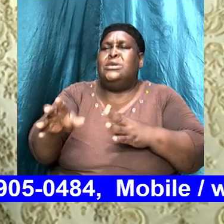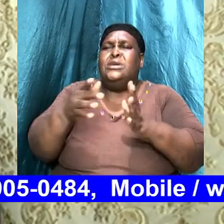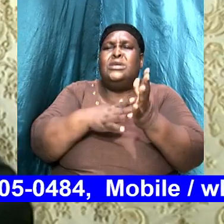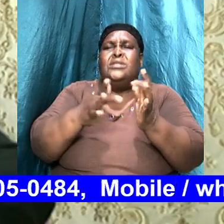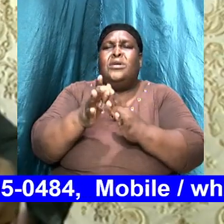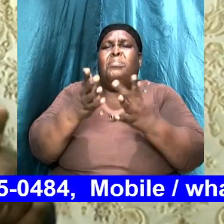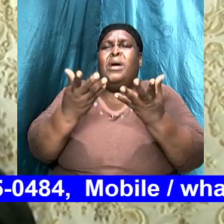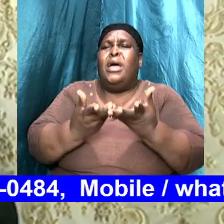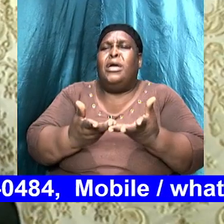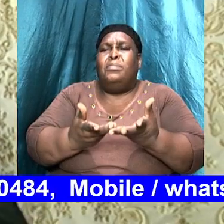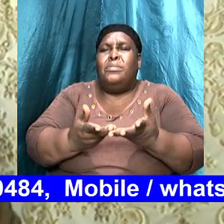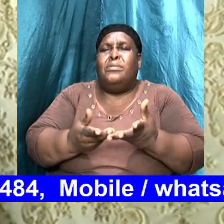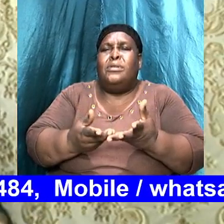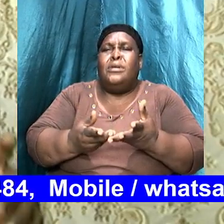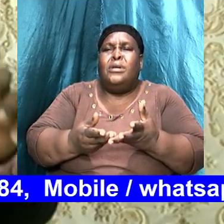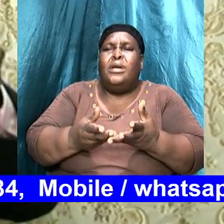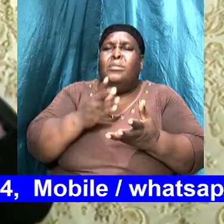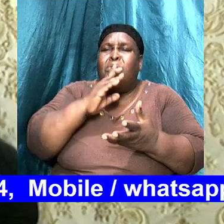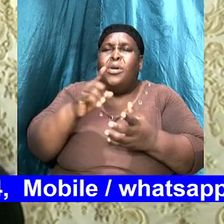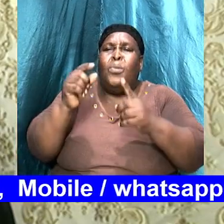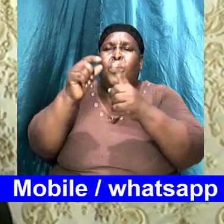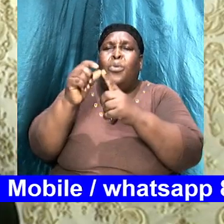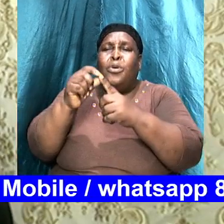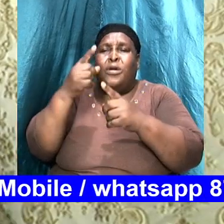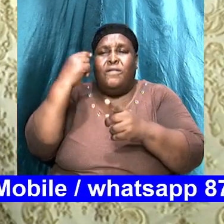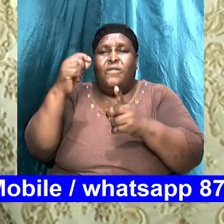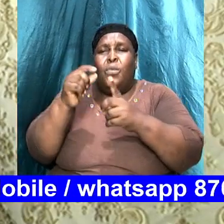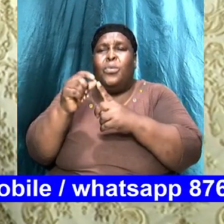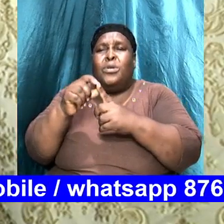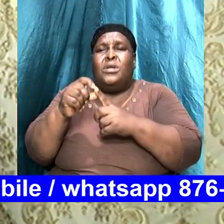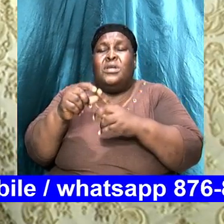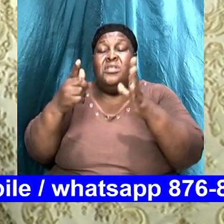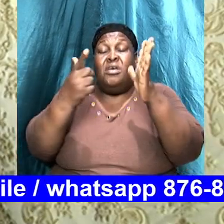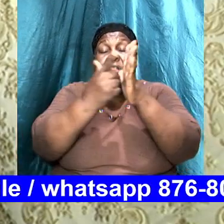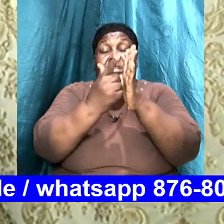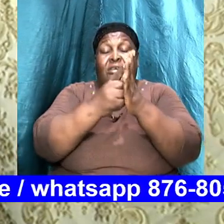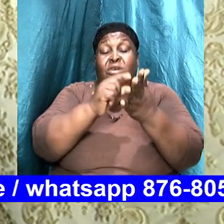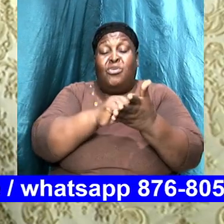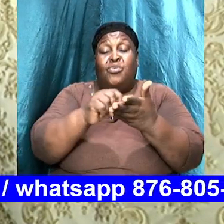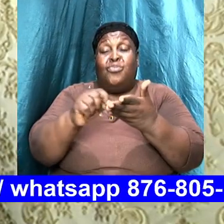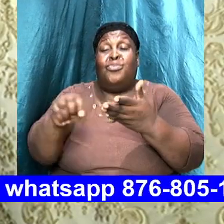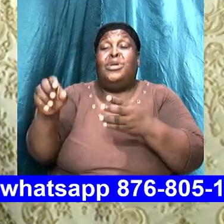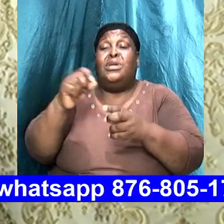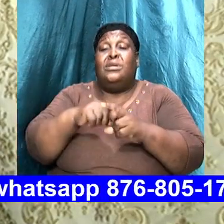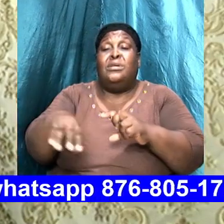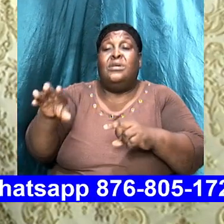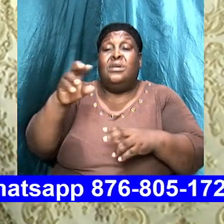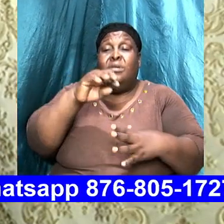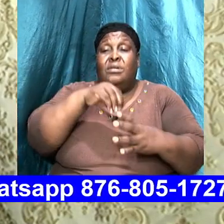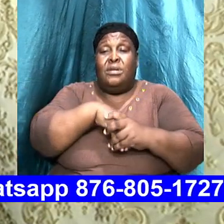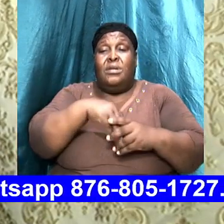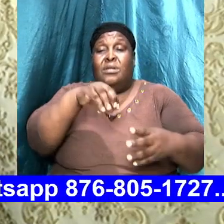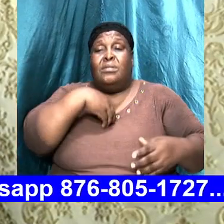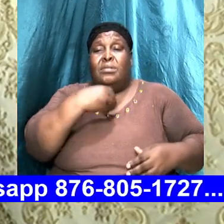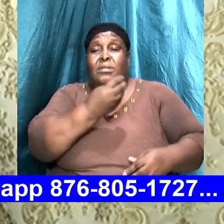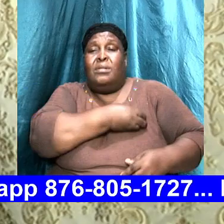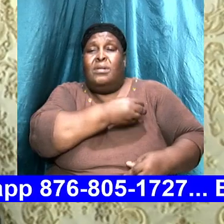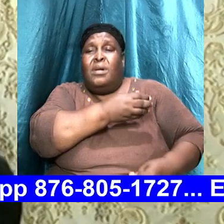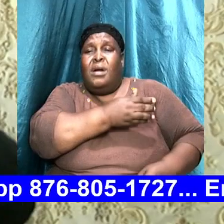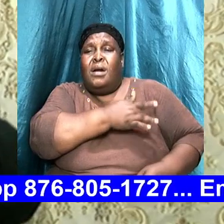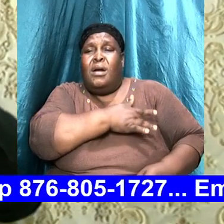and it not dear word for word there is a law written in our hearts by the Holy Ghost Hallelujah